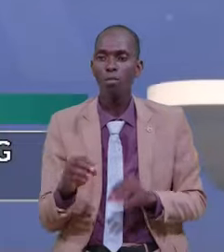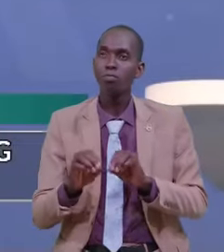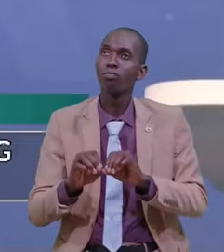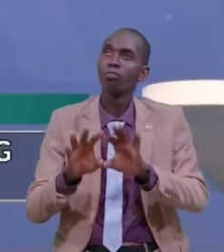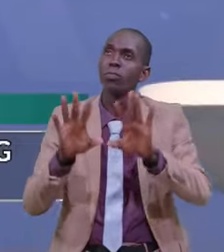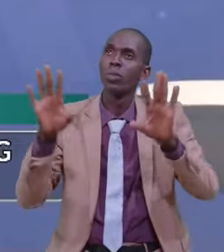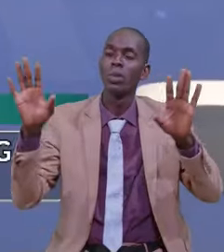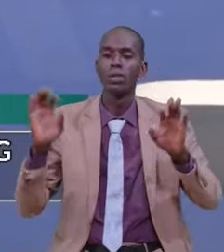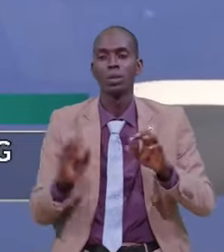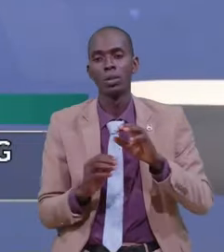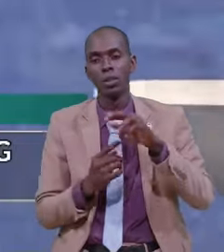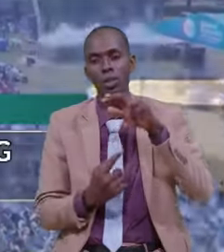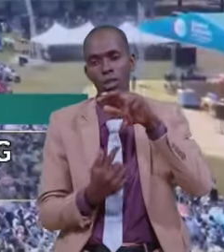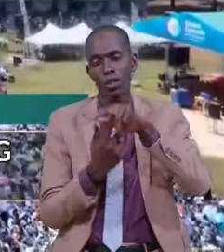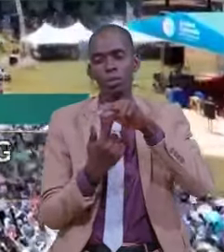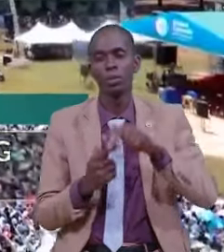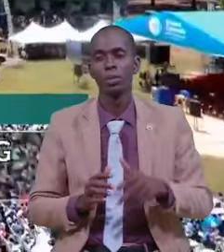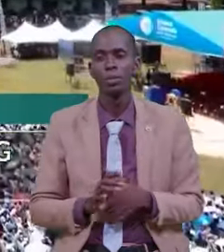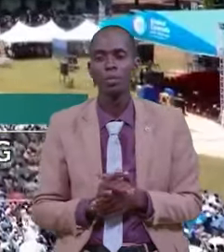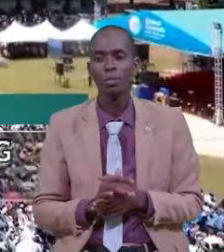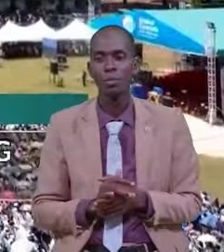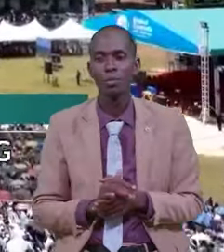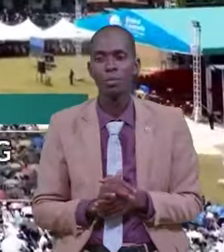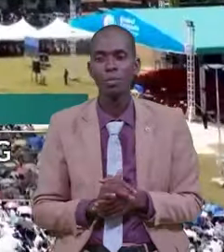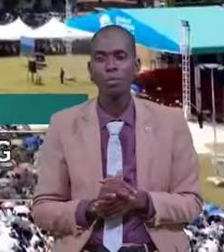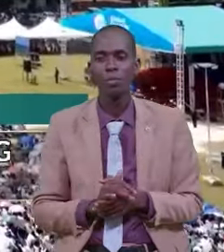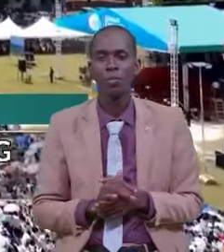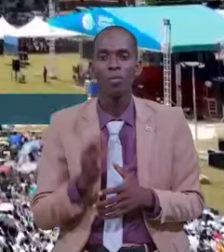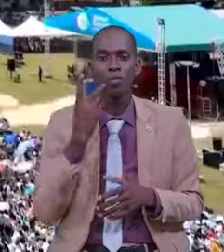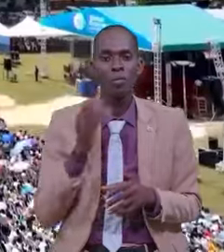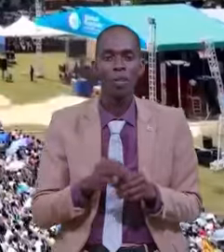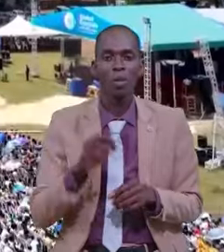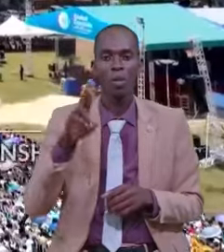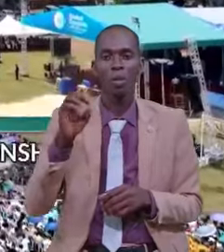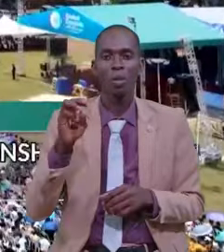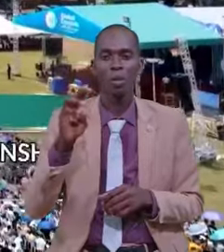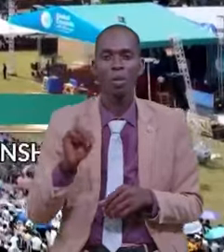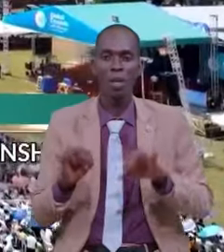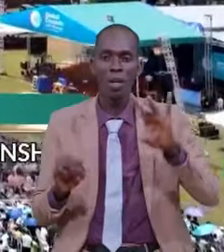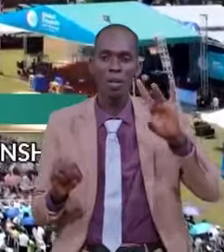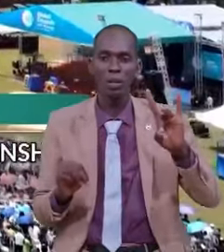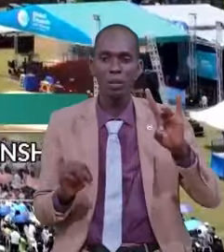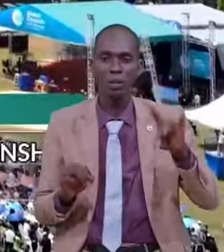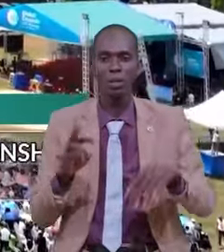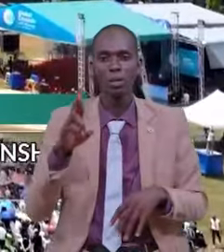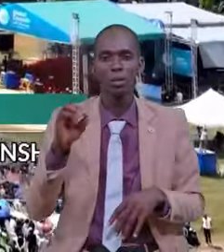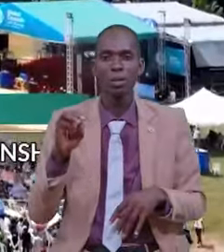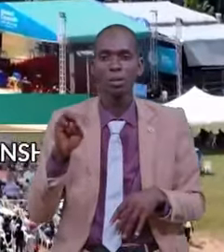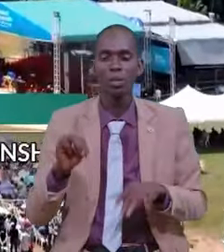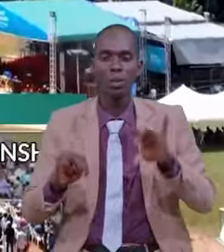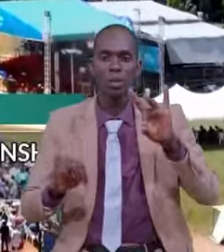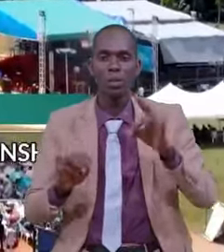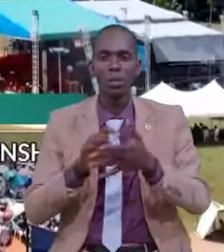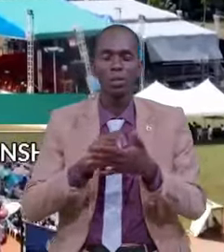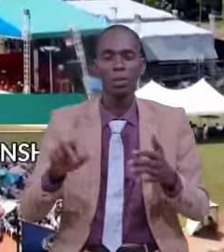glowing championship. We're looking at Romans chapter 8, and we're reading from verse